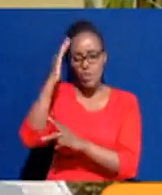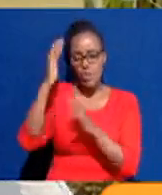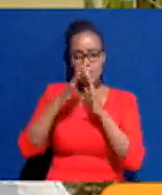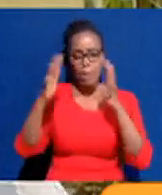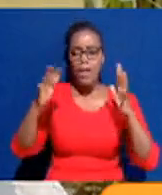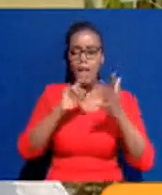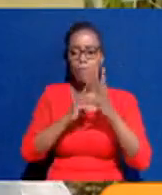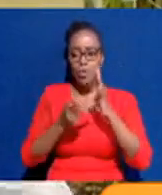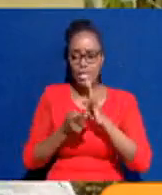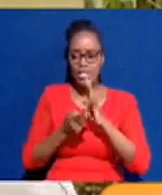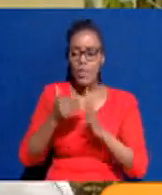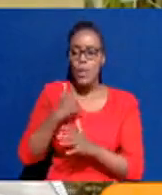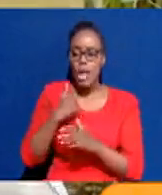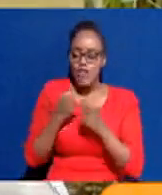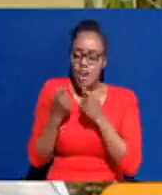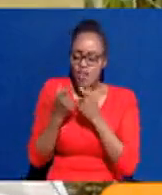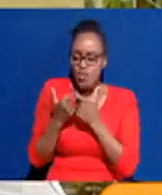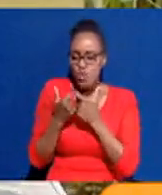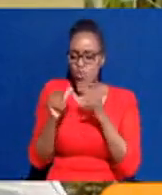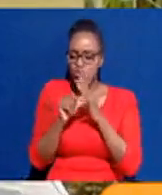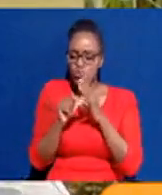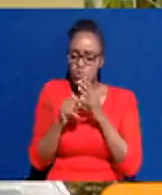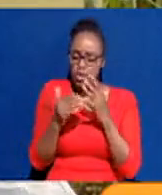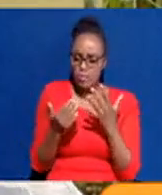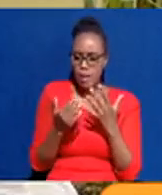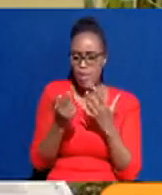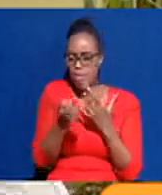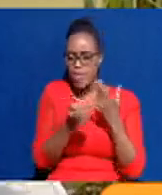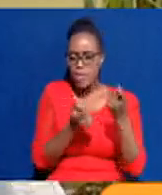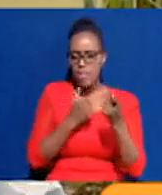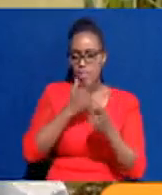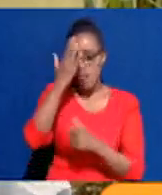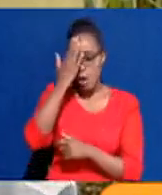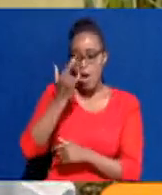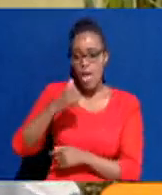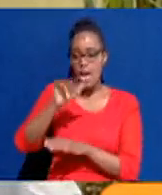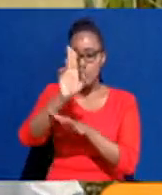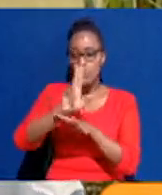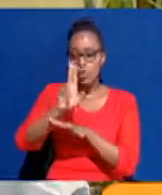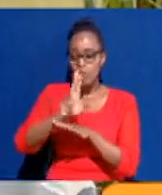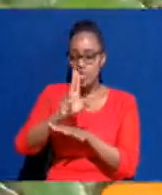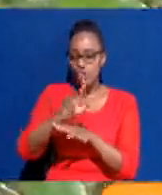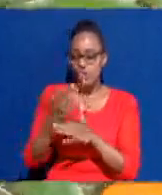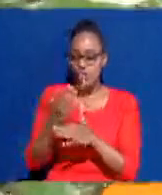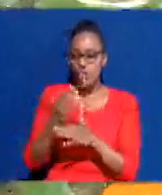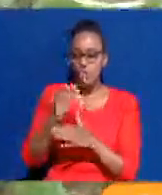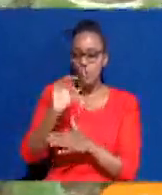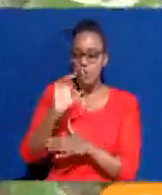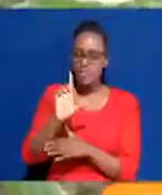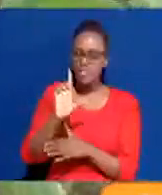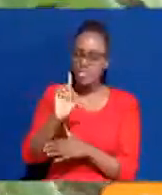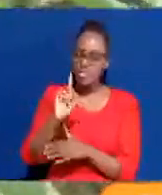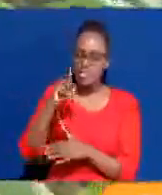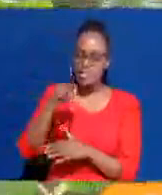scheme. We have some few leakages, because we use HDTP. Also,